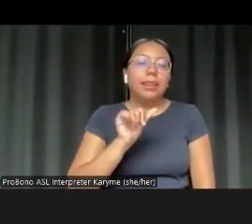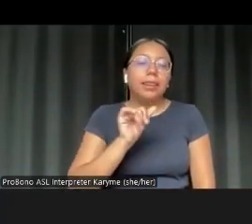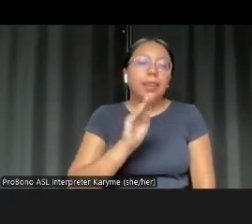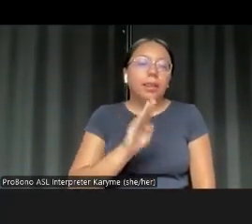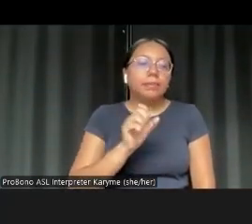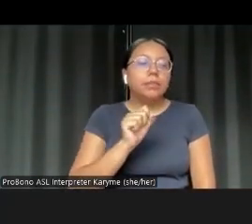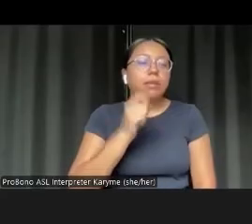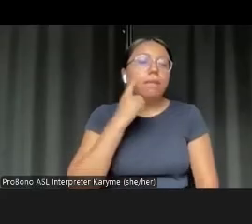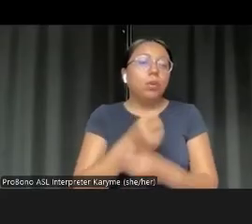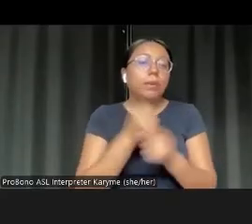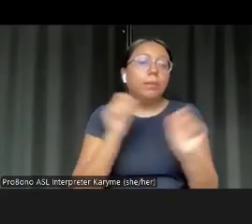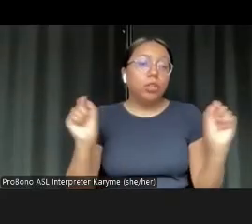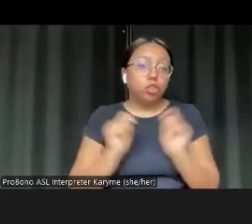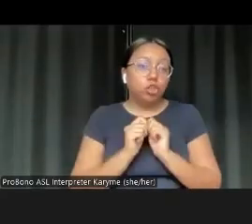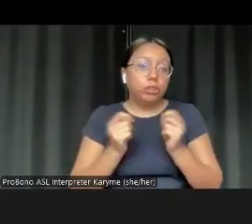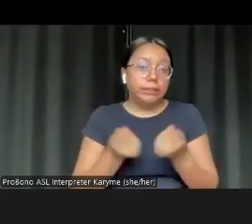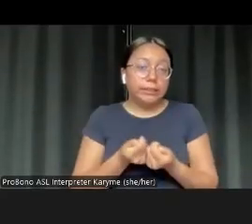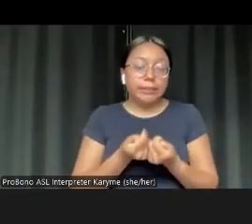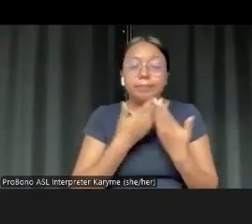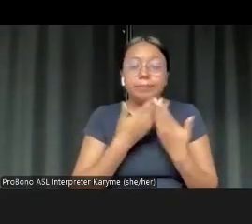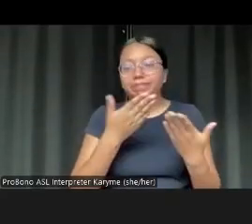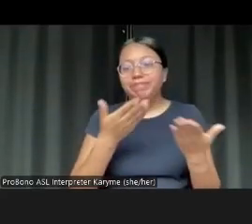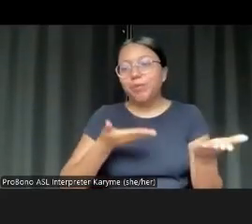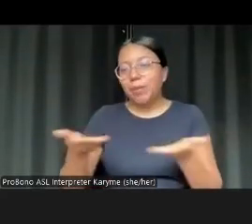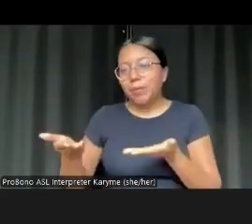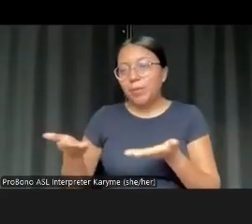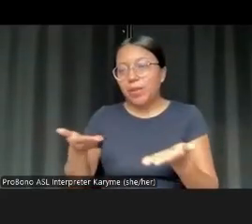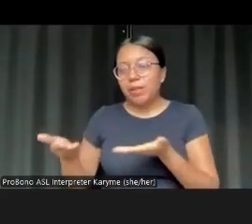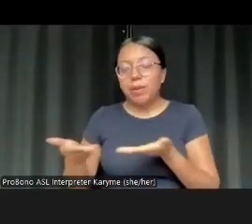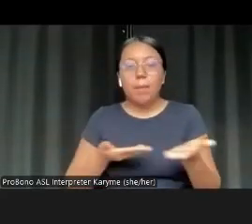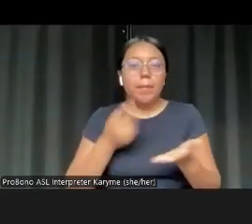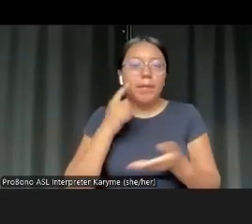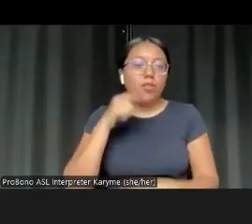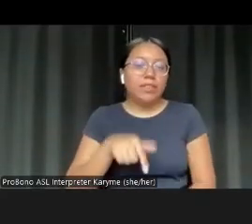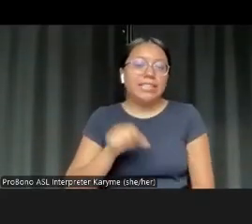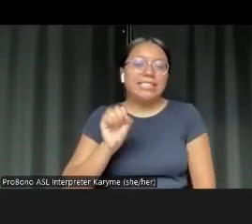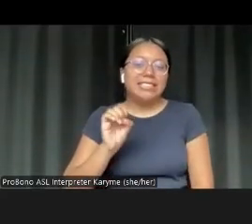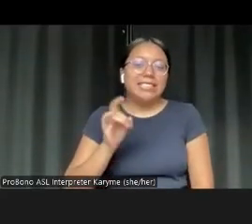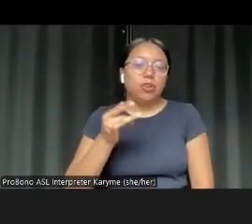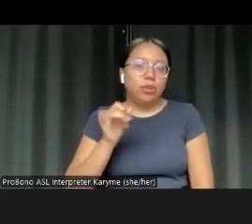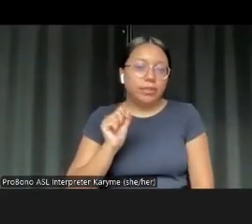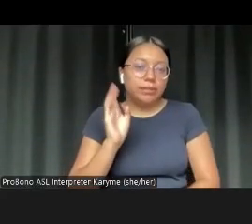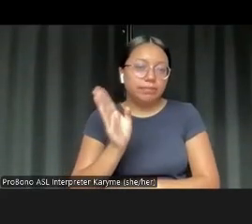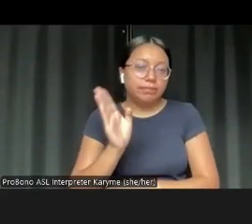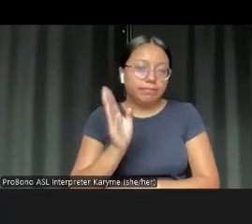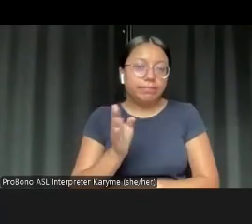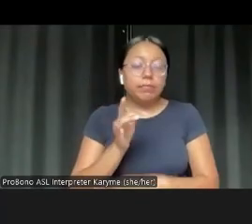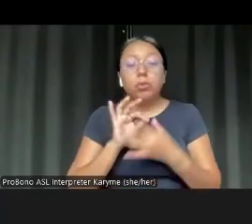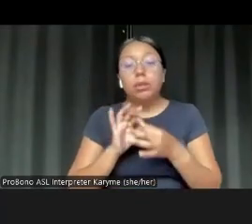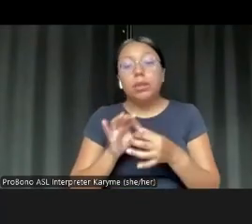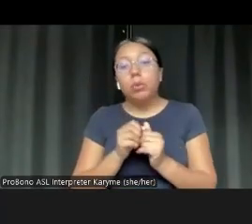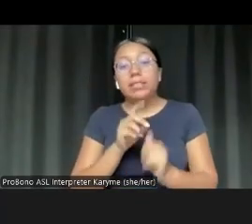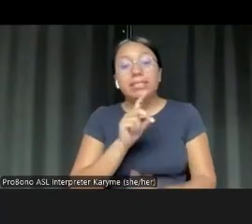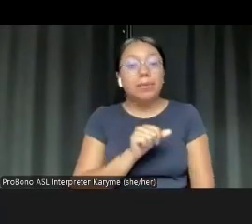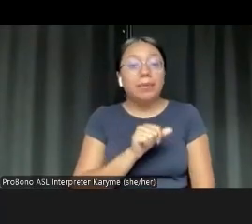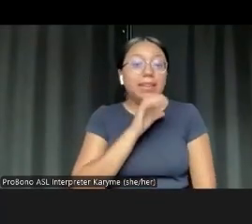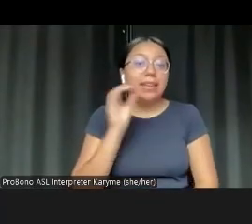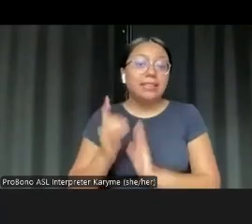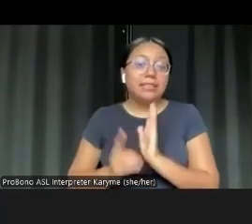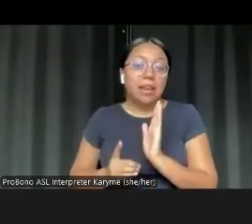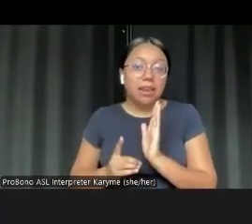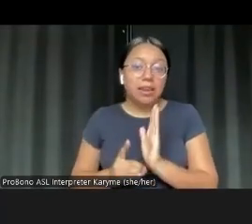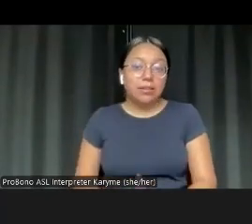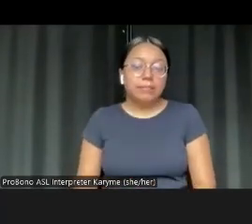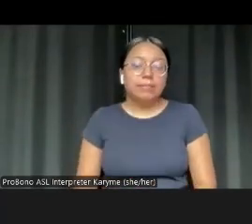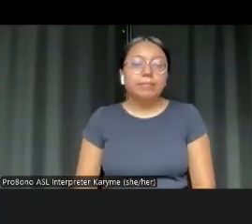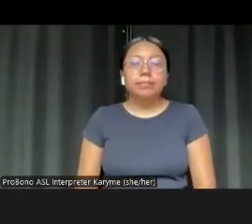to extend a warm welcome to all of you to our lecture series on disability and design. If you've been following our